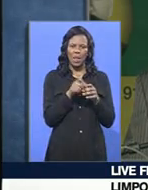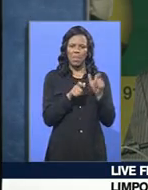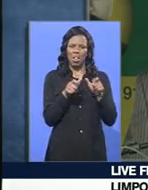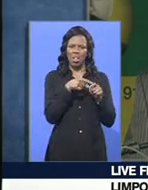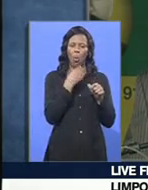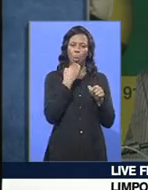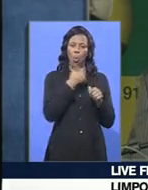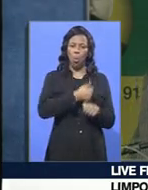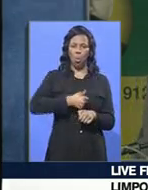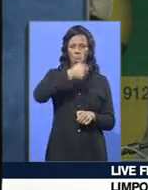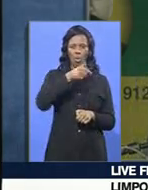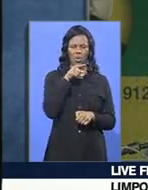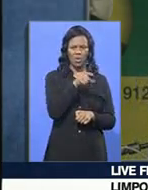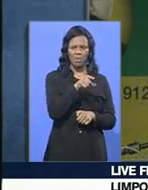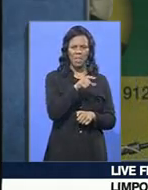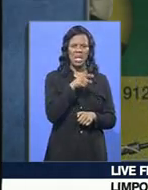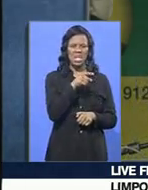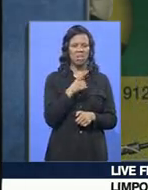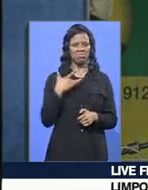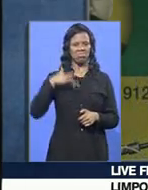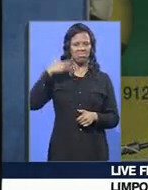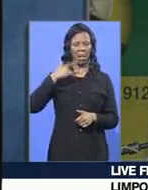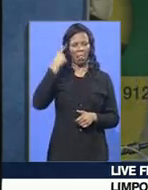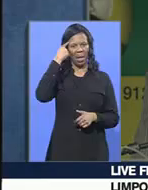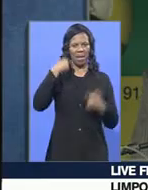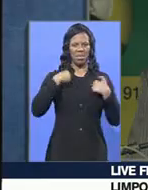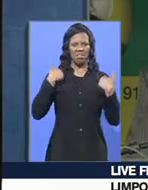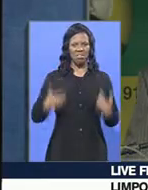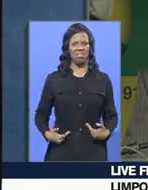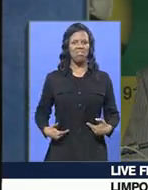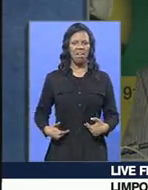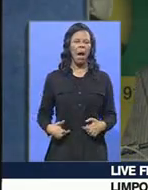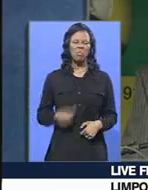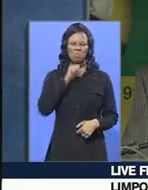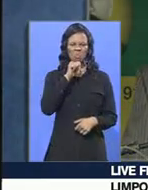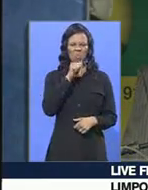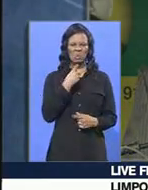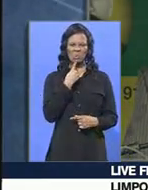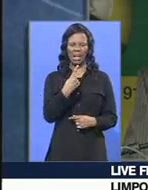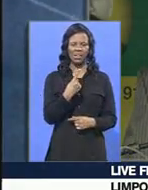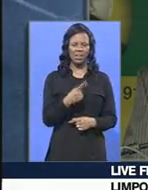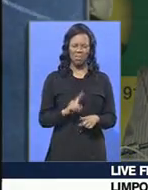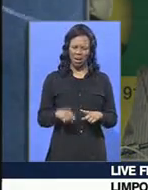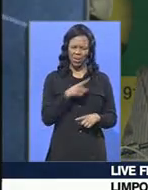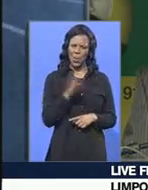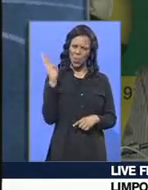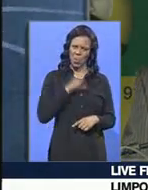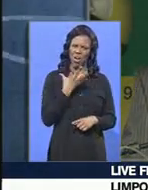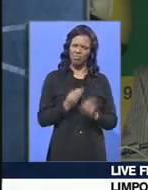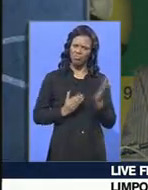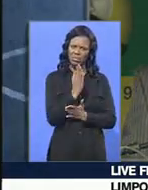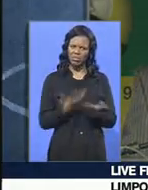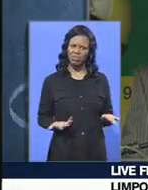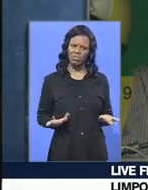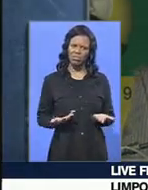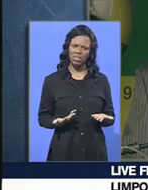is, has certain moral standards to uphold. He has no excuse